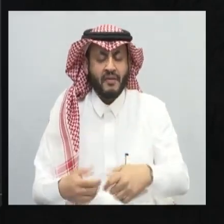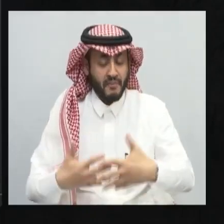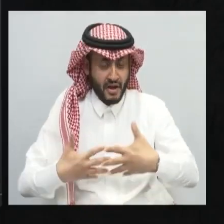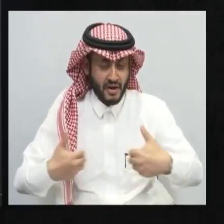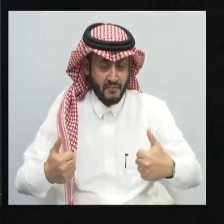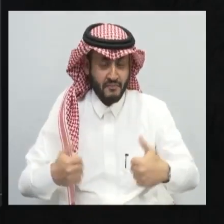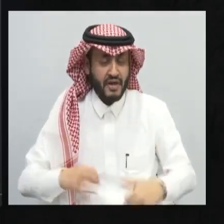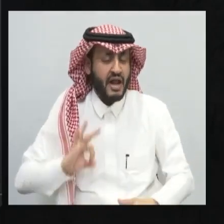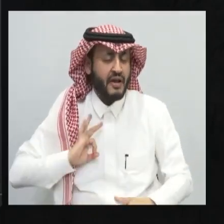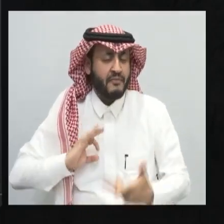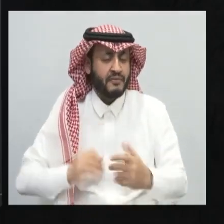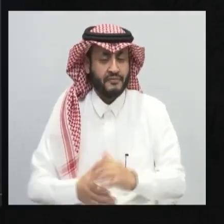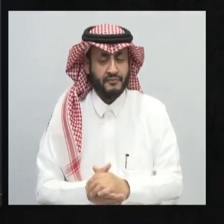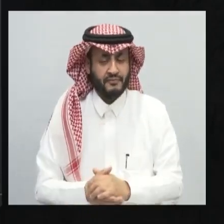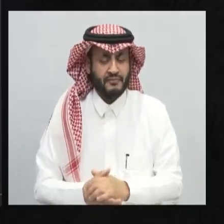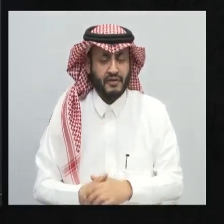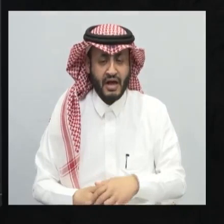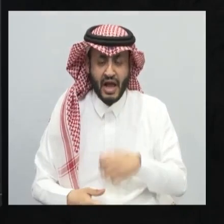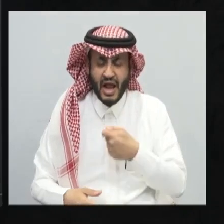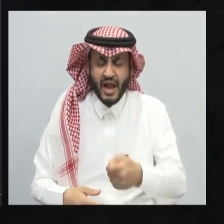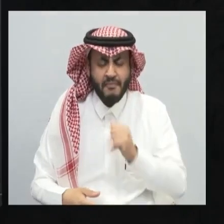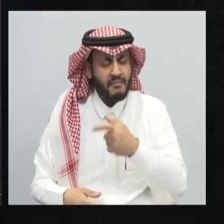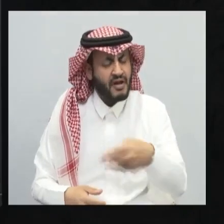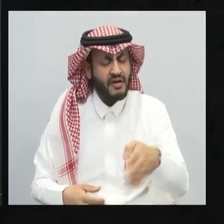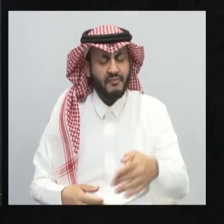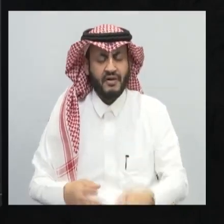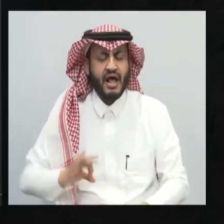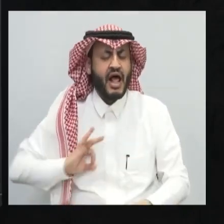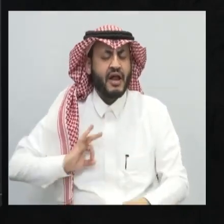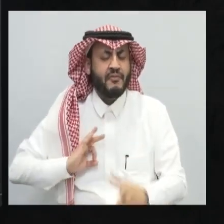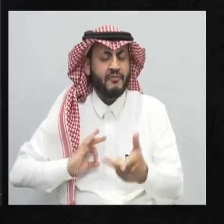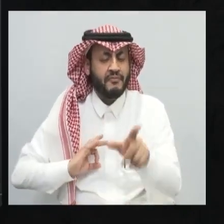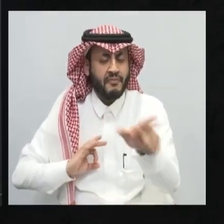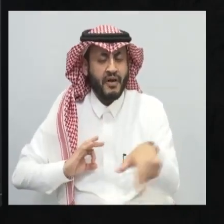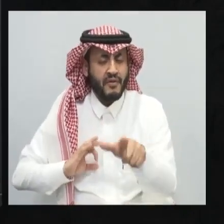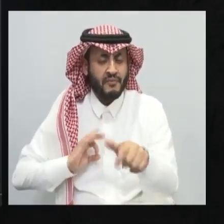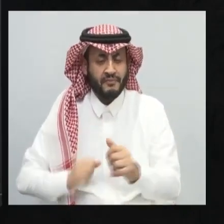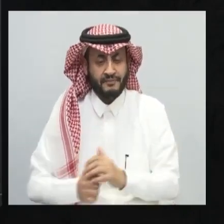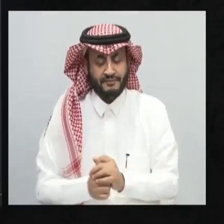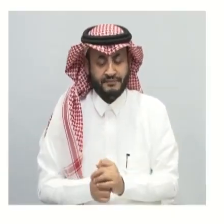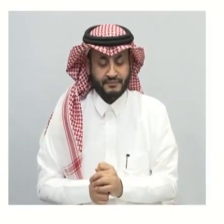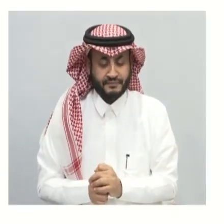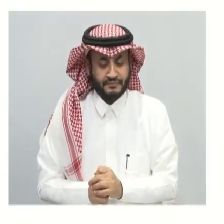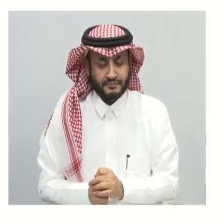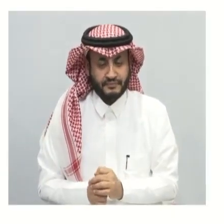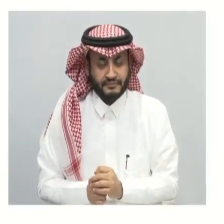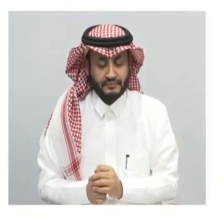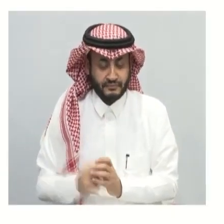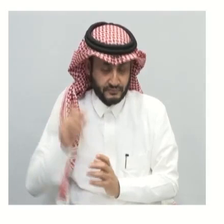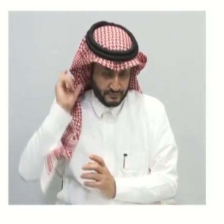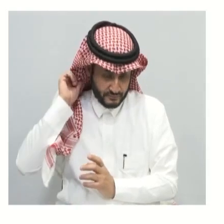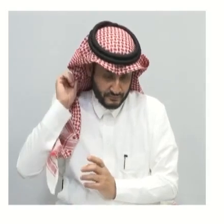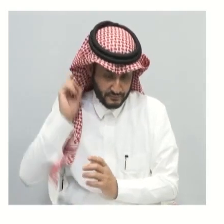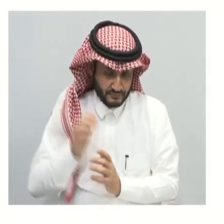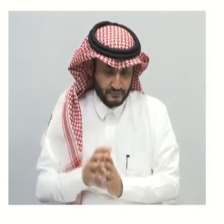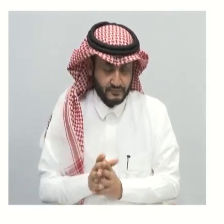interesting? You like it. It's not very easy or difficult. Something you like the most. It was very interesting when we have